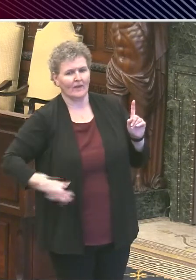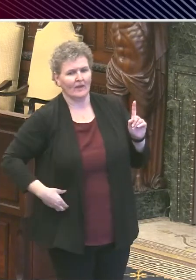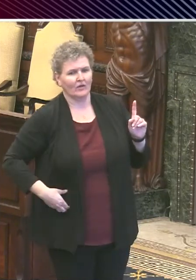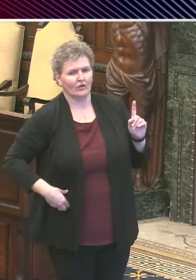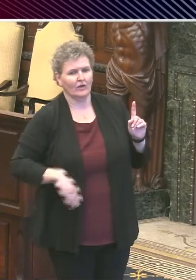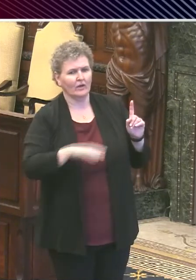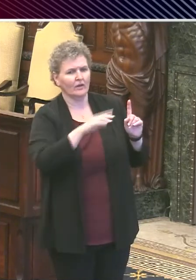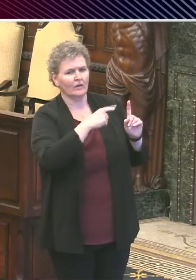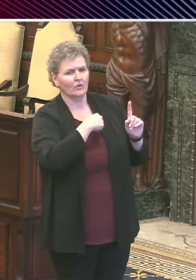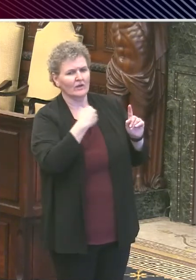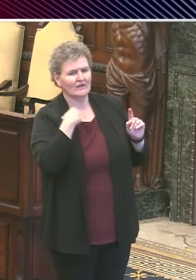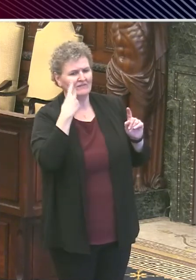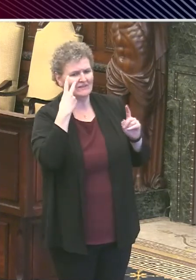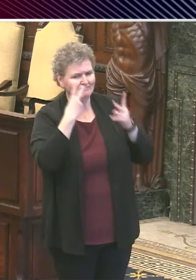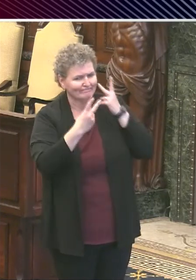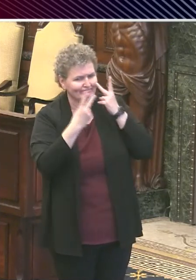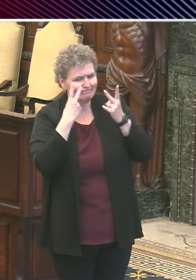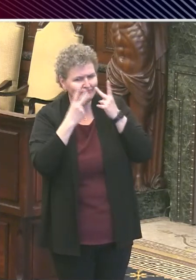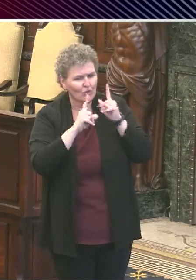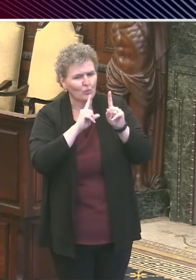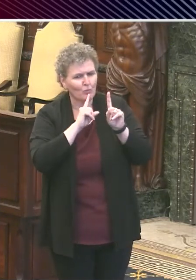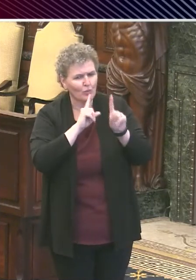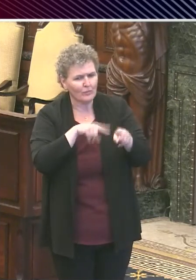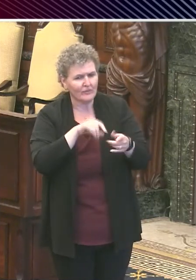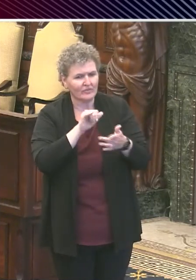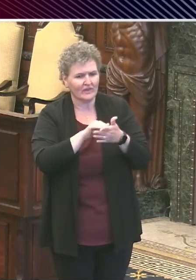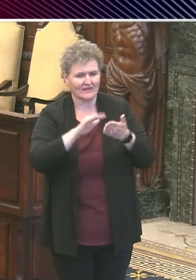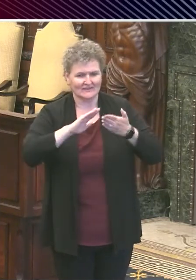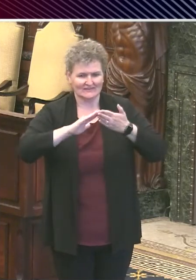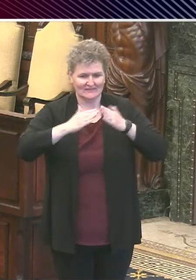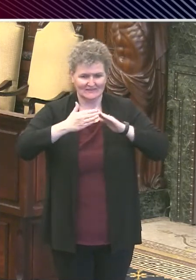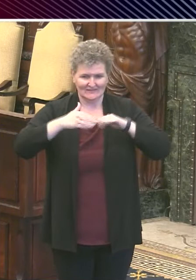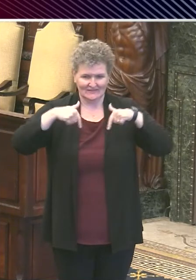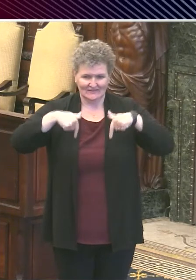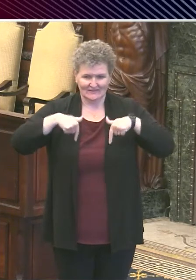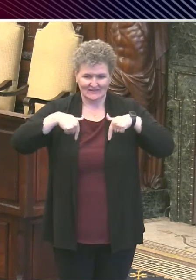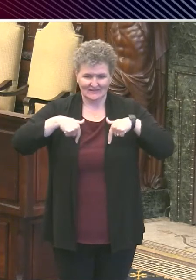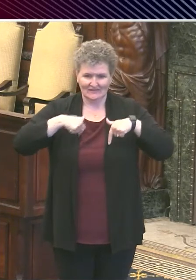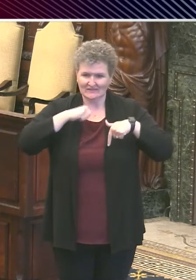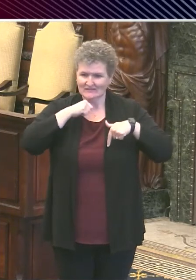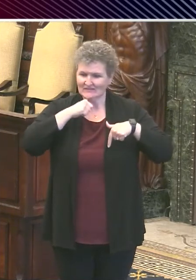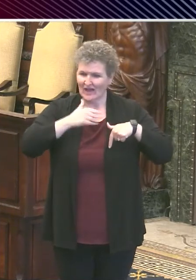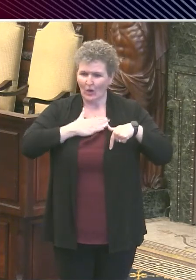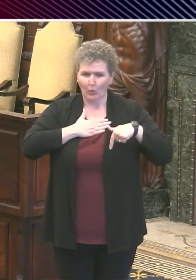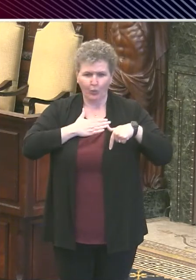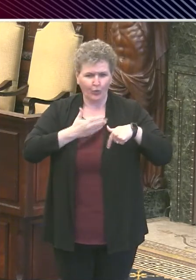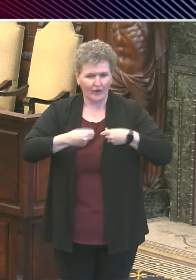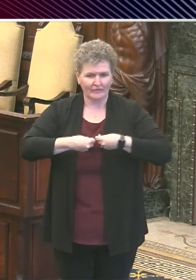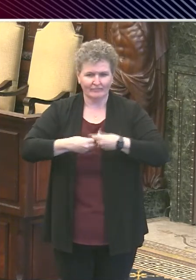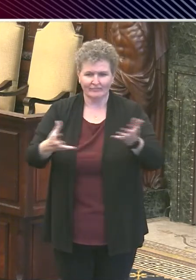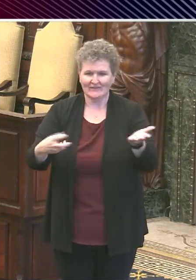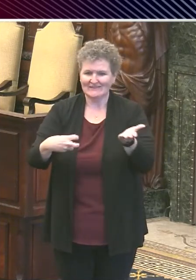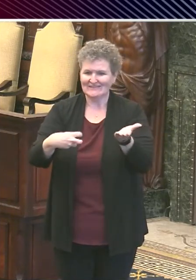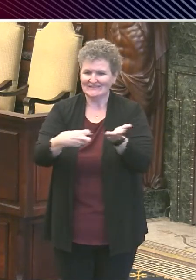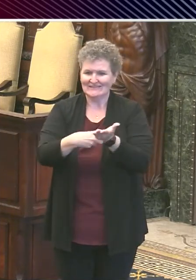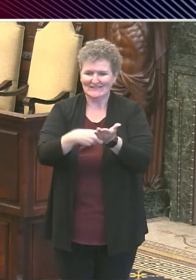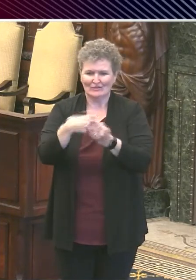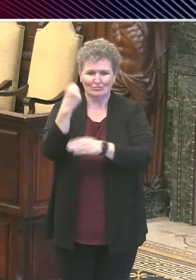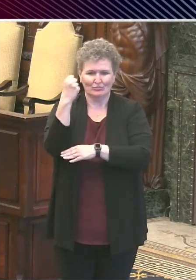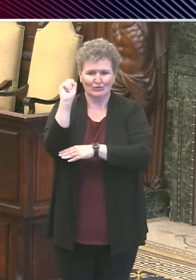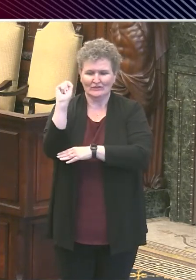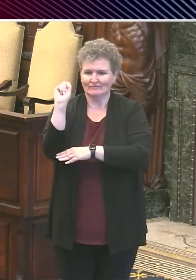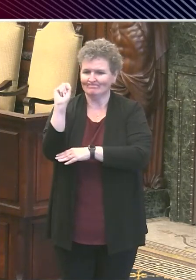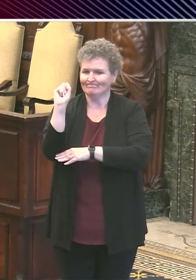news reports that the city is unwilling to charge and issue citations to the protesters from the period of May 30 till